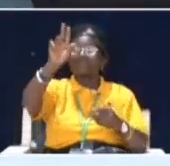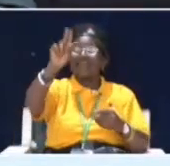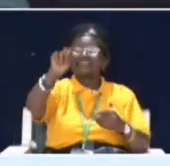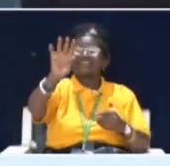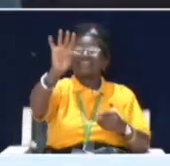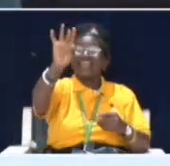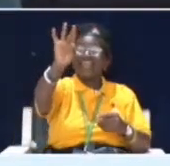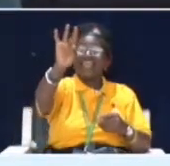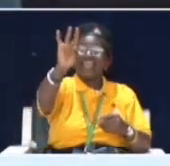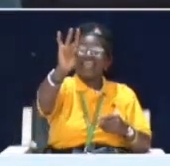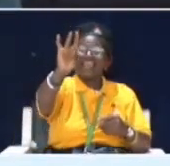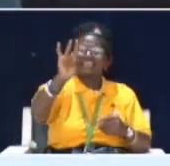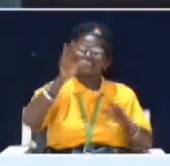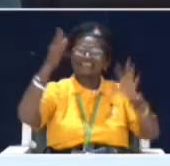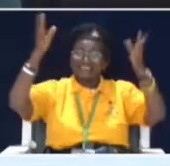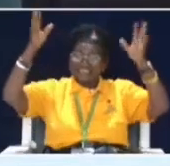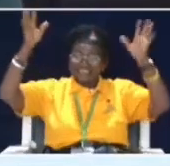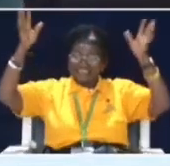38.